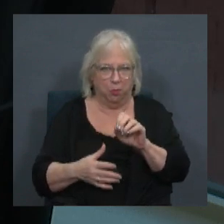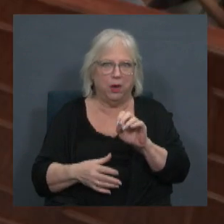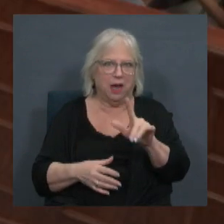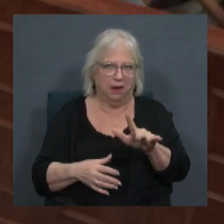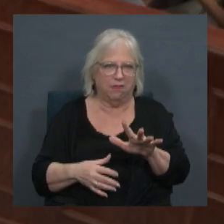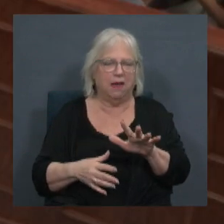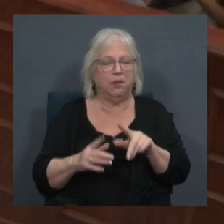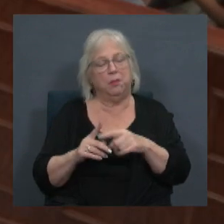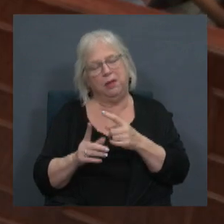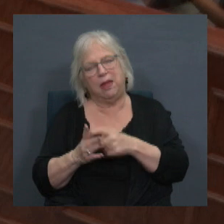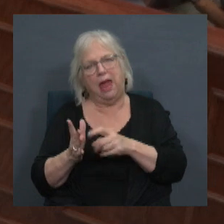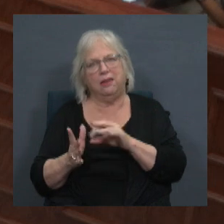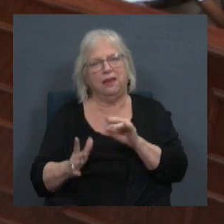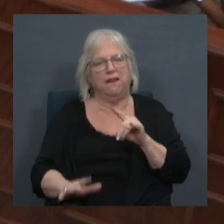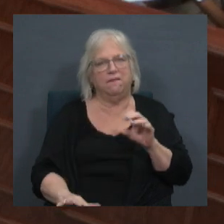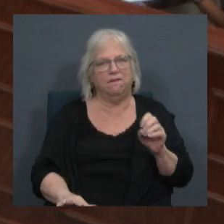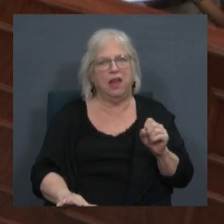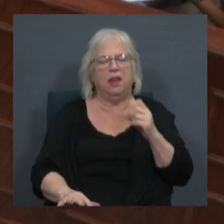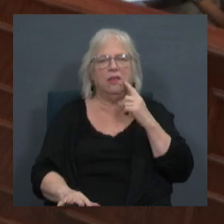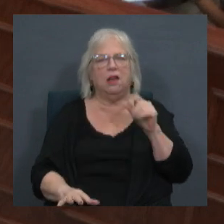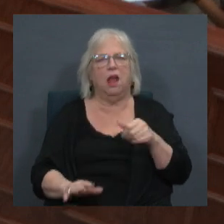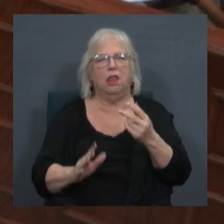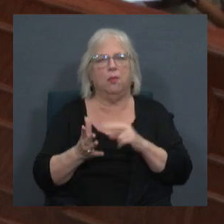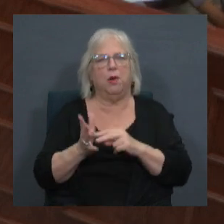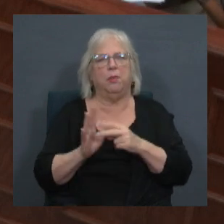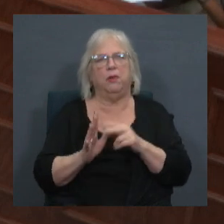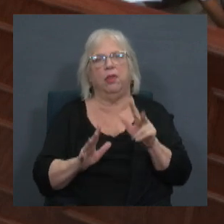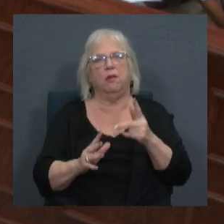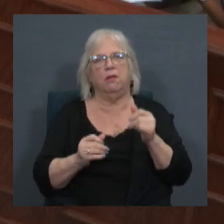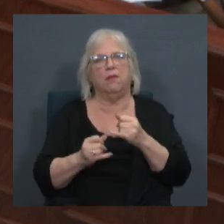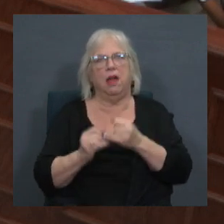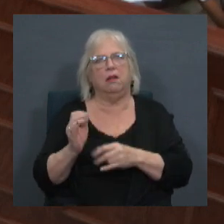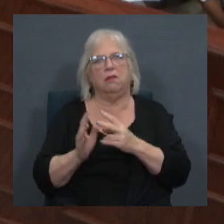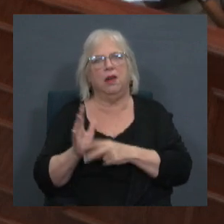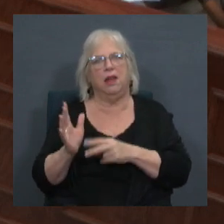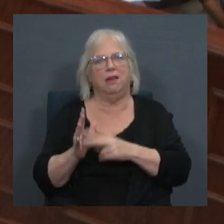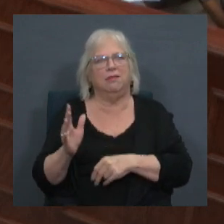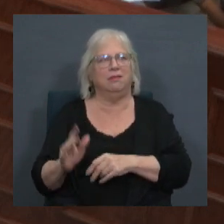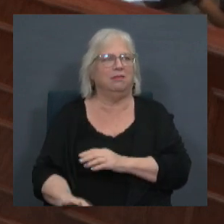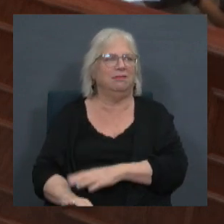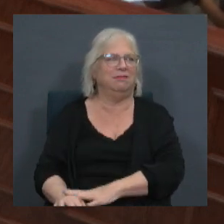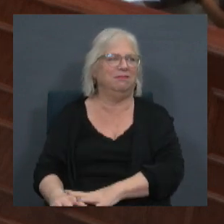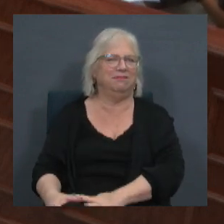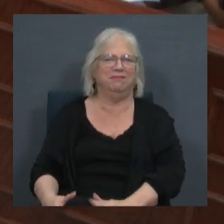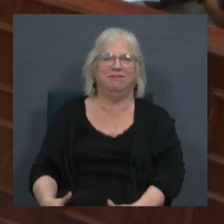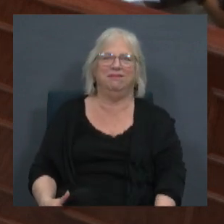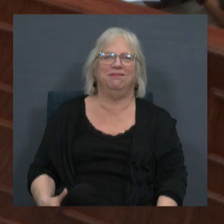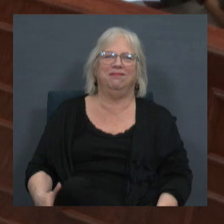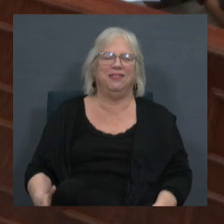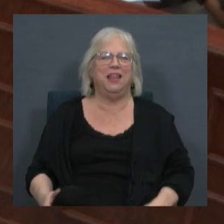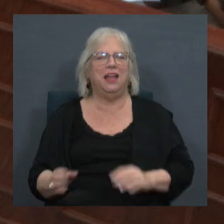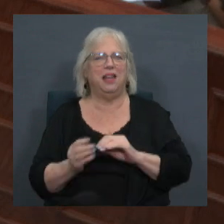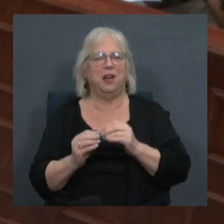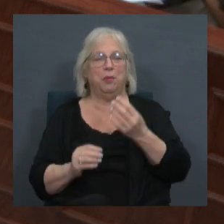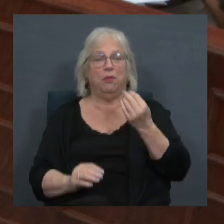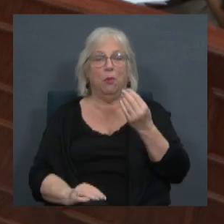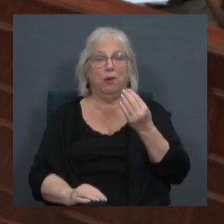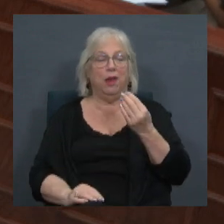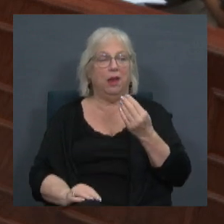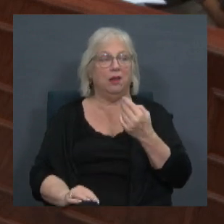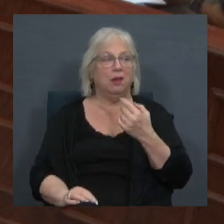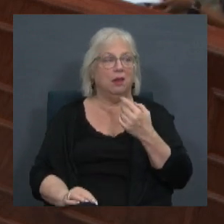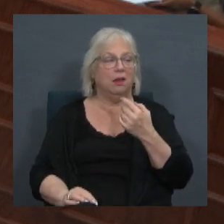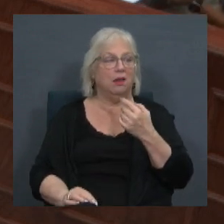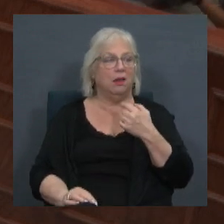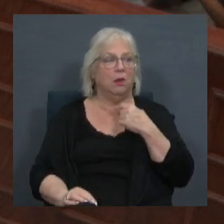$14,089.95 plus applicable taxes and fees and for other purposes. Third and final reading. We have on item number 14, what we